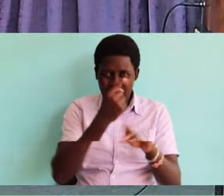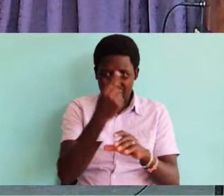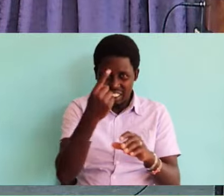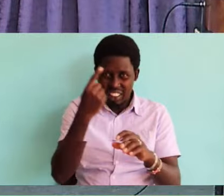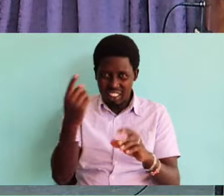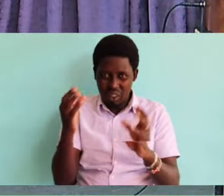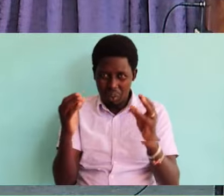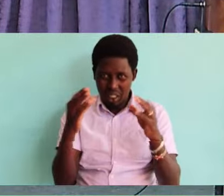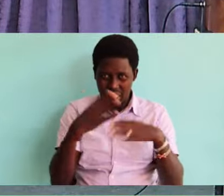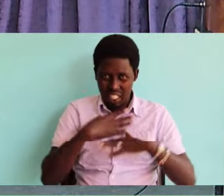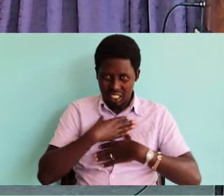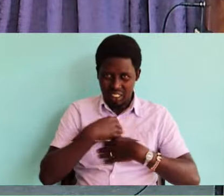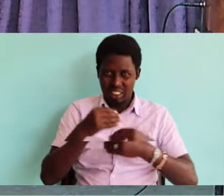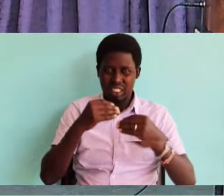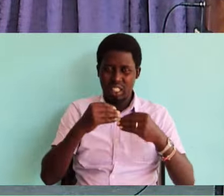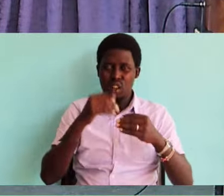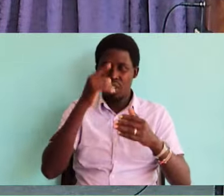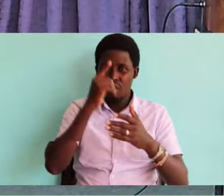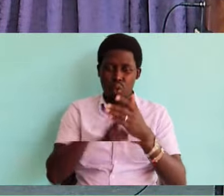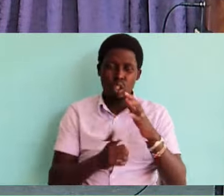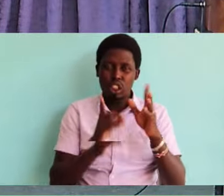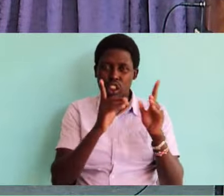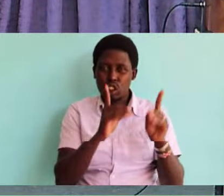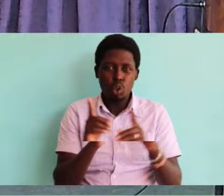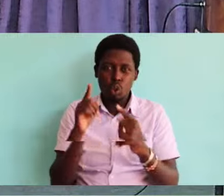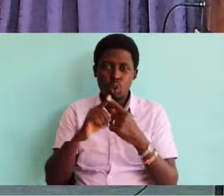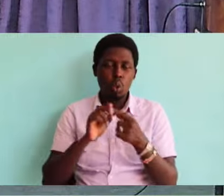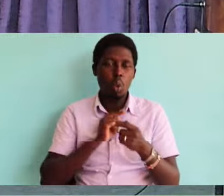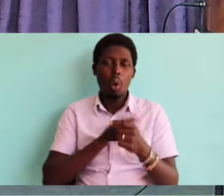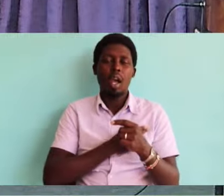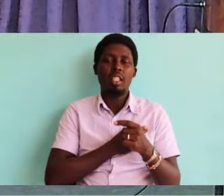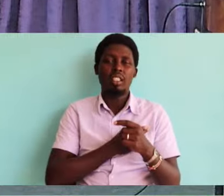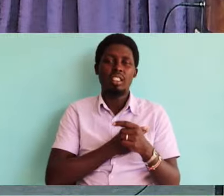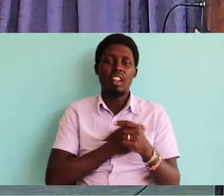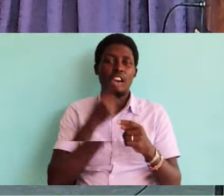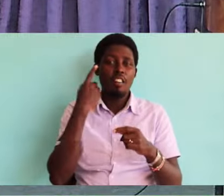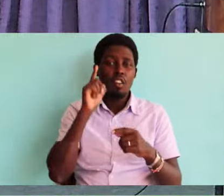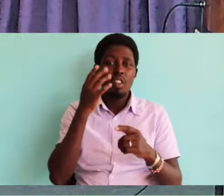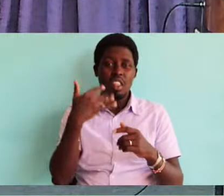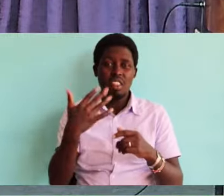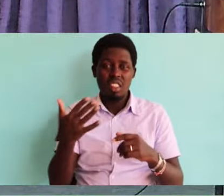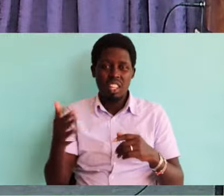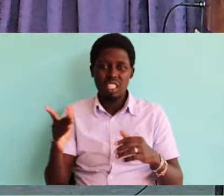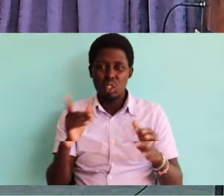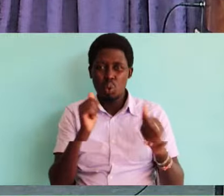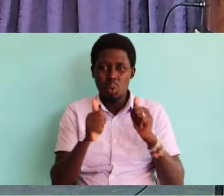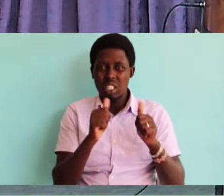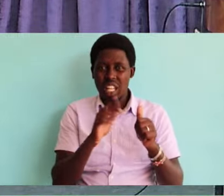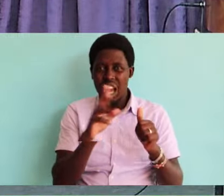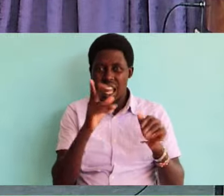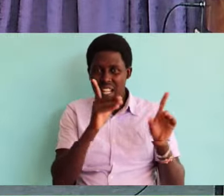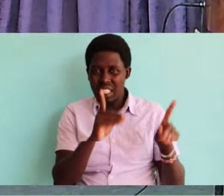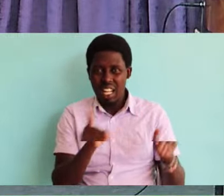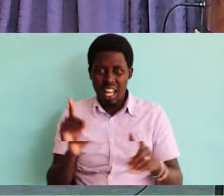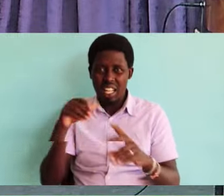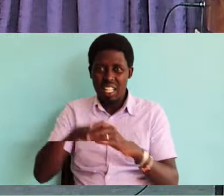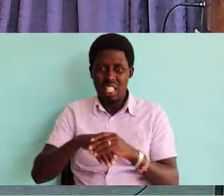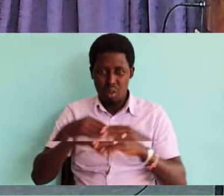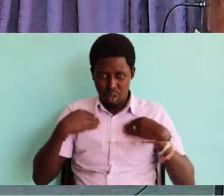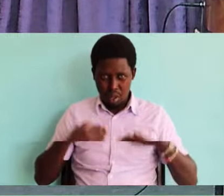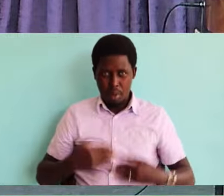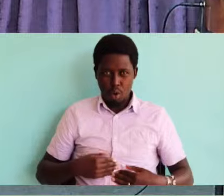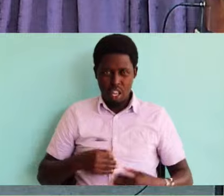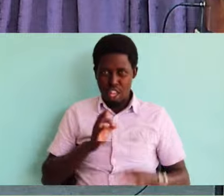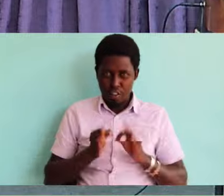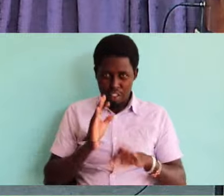may receive what is due to us for the things done while in the body, whether good or bad.